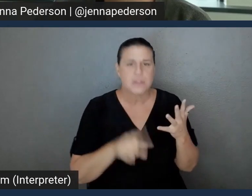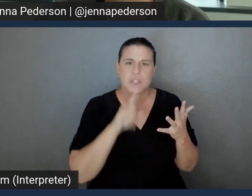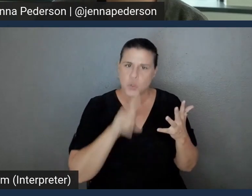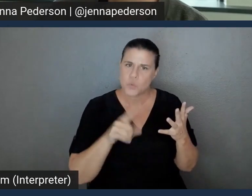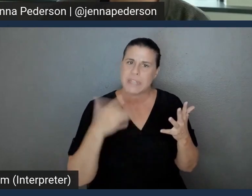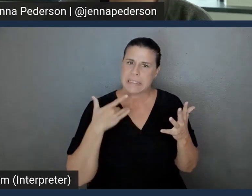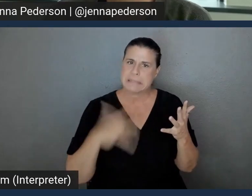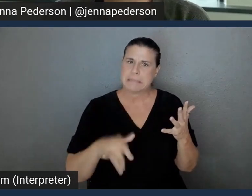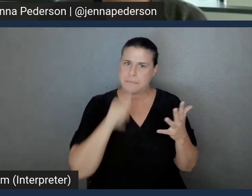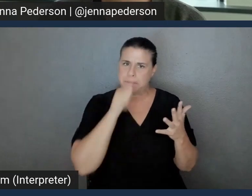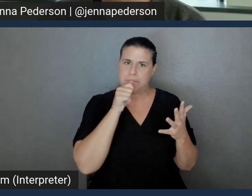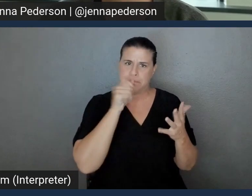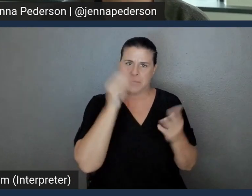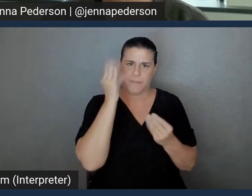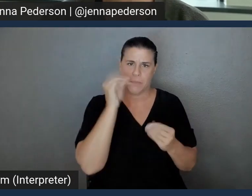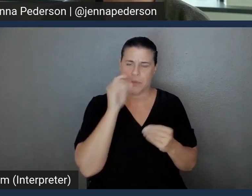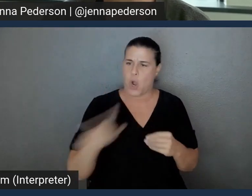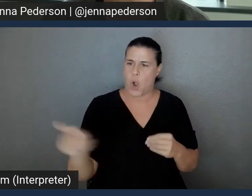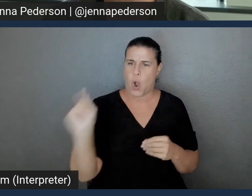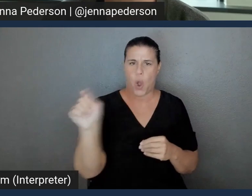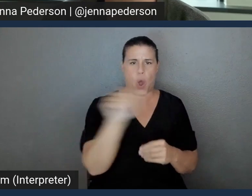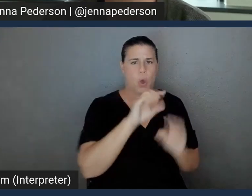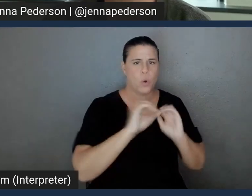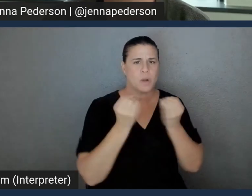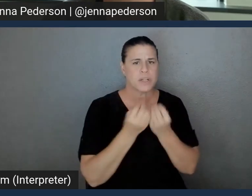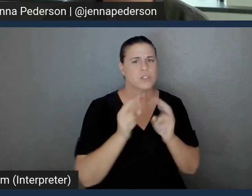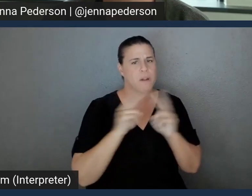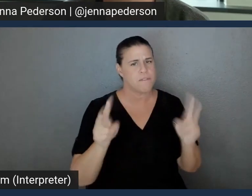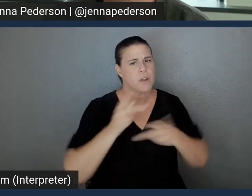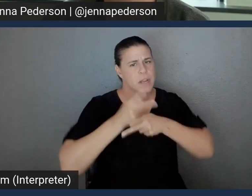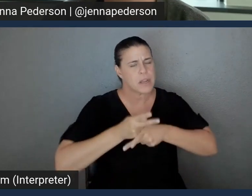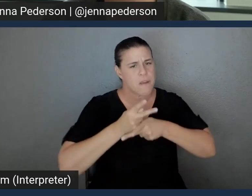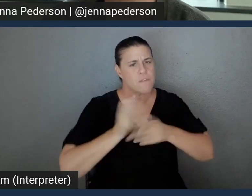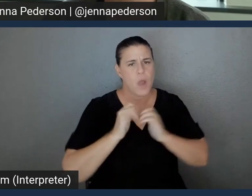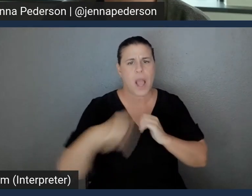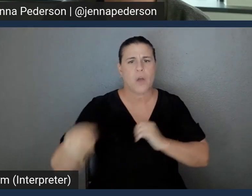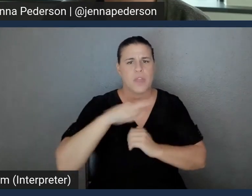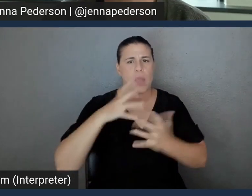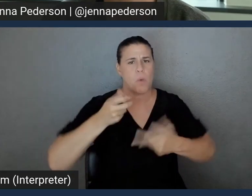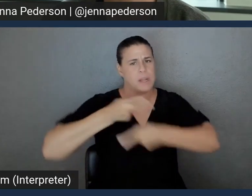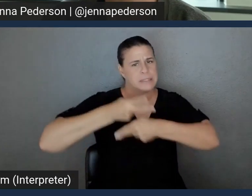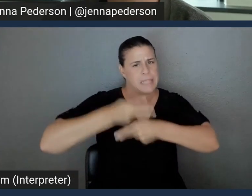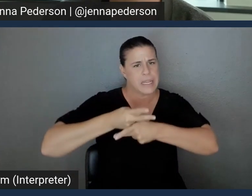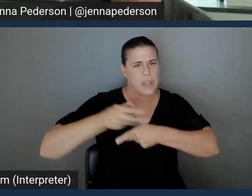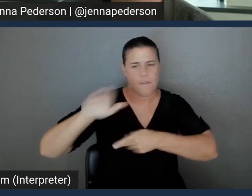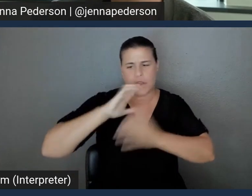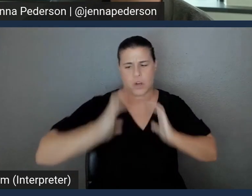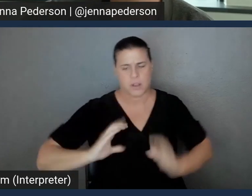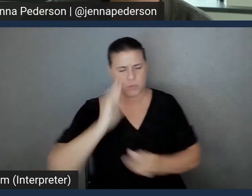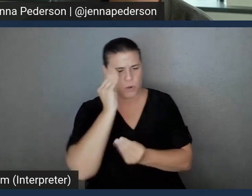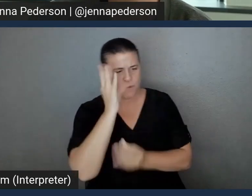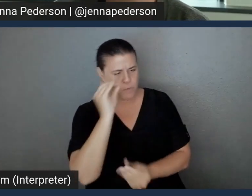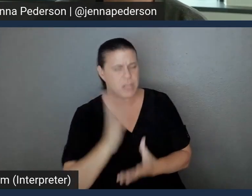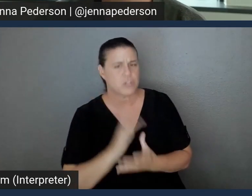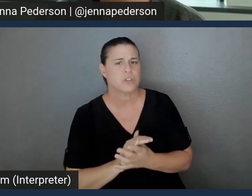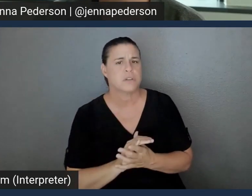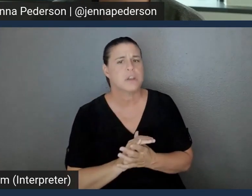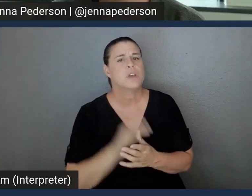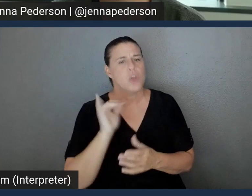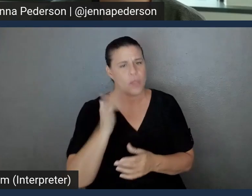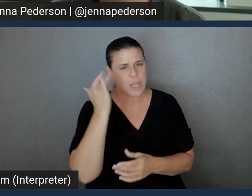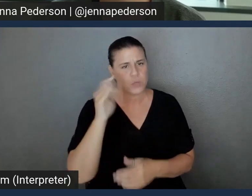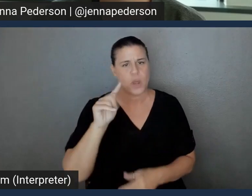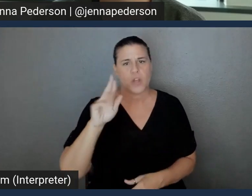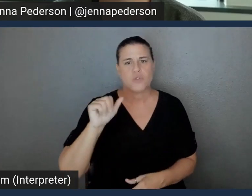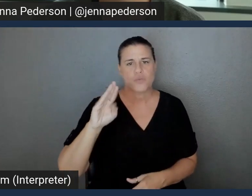sensitive, and all organizations are very careful about how they want to handle their customer information. So that's where Transcribe